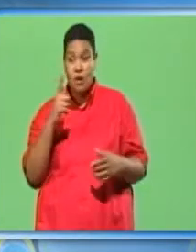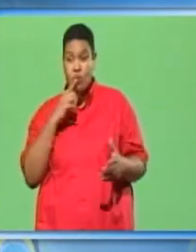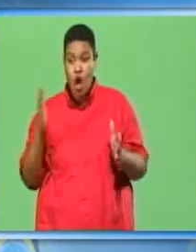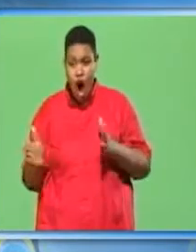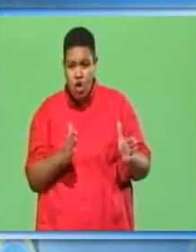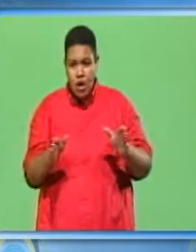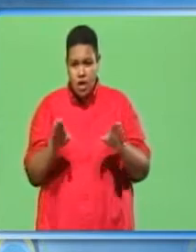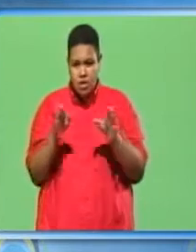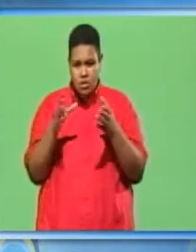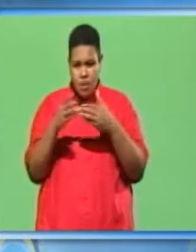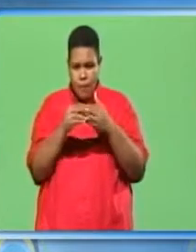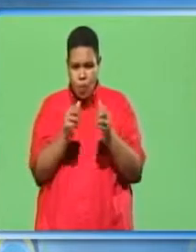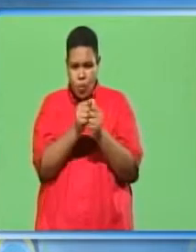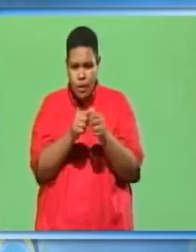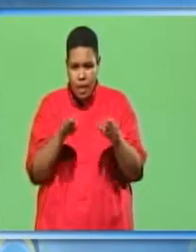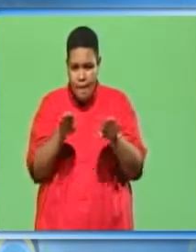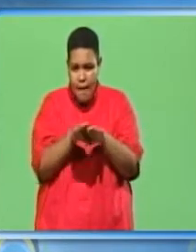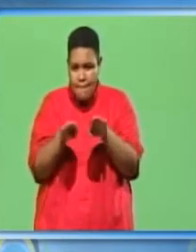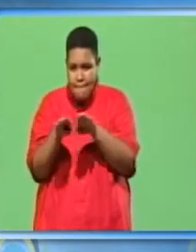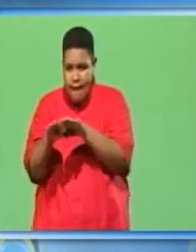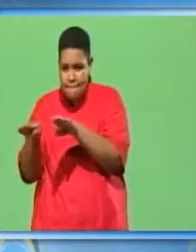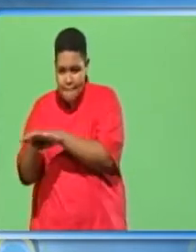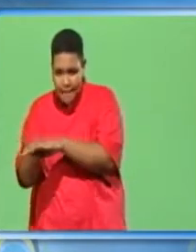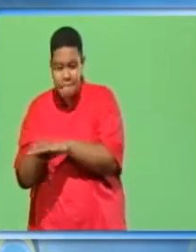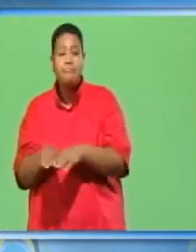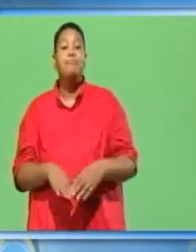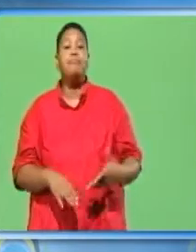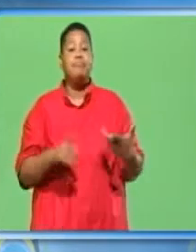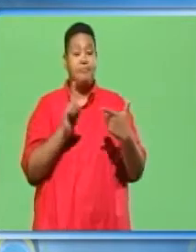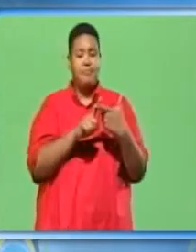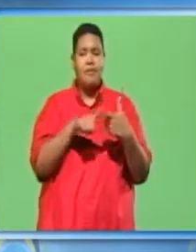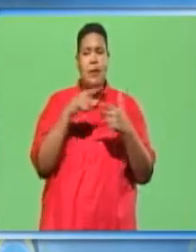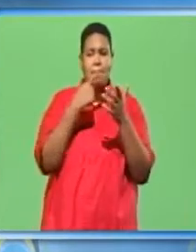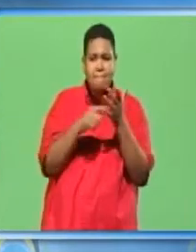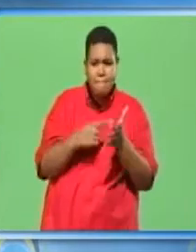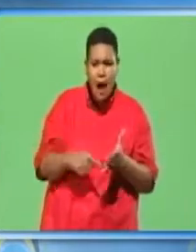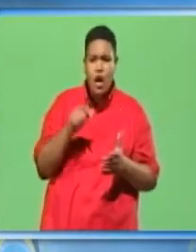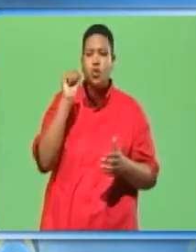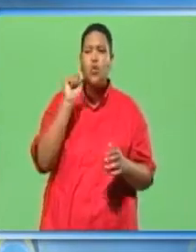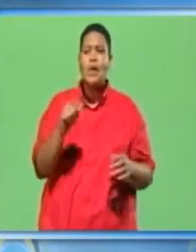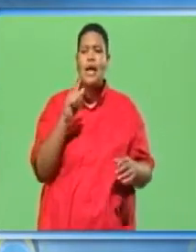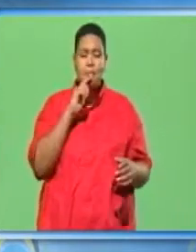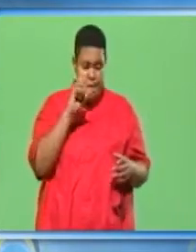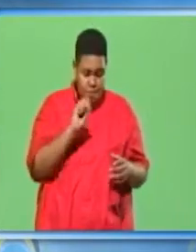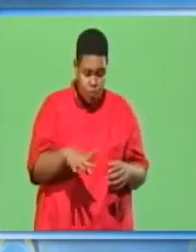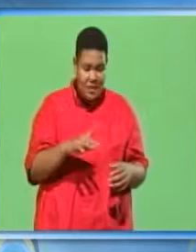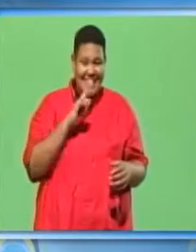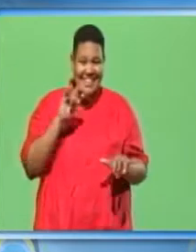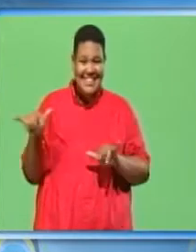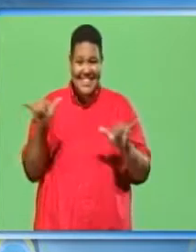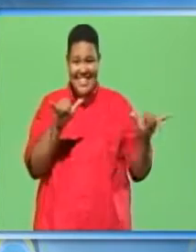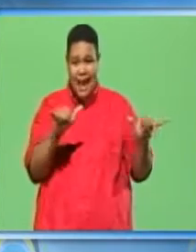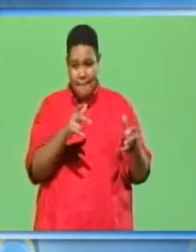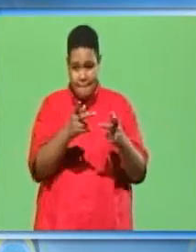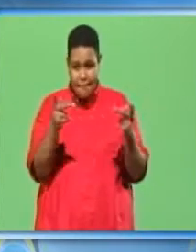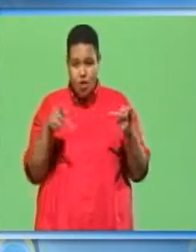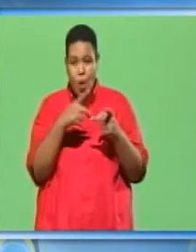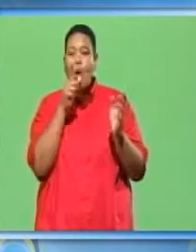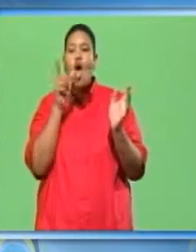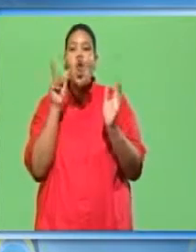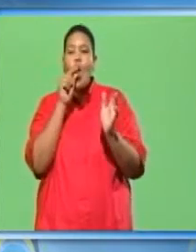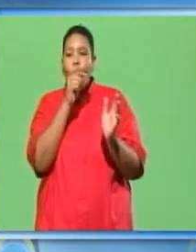the position that they will be joined. 2. Mark them so that they can be placed in the same position when the glue is